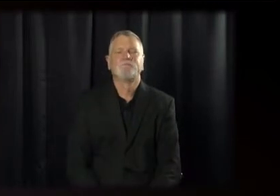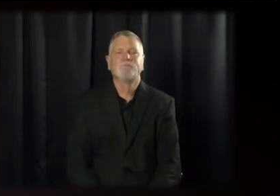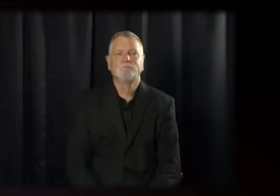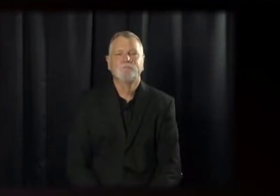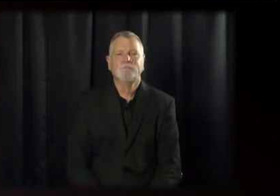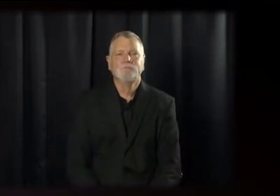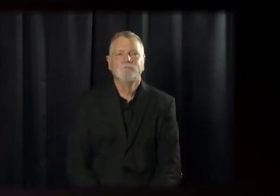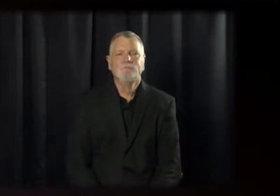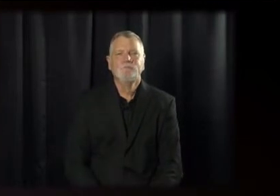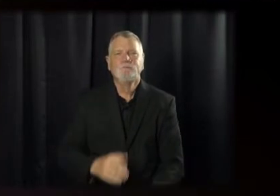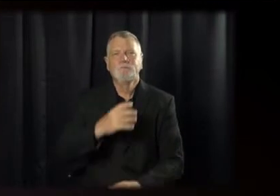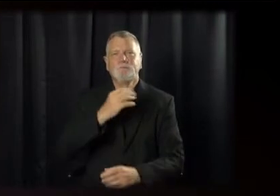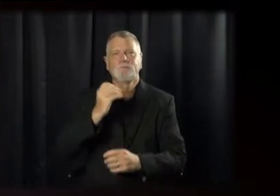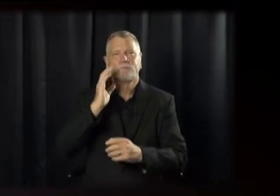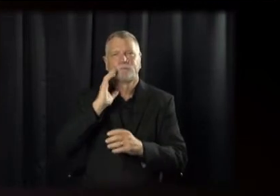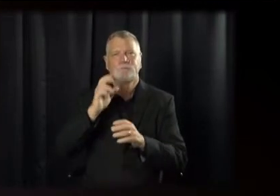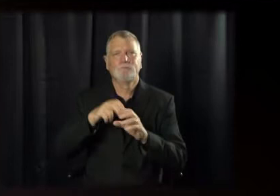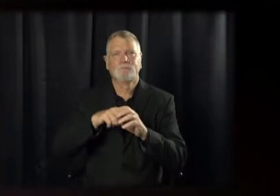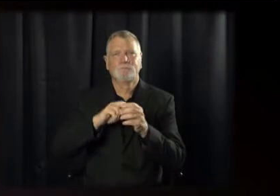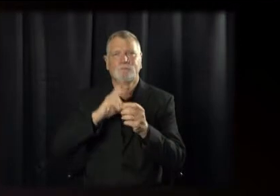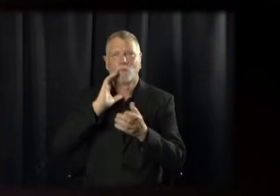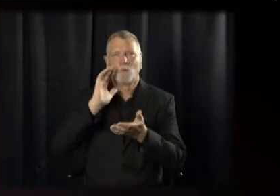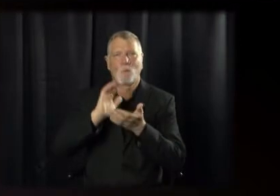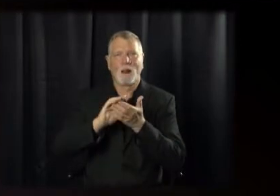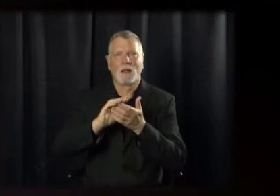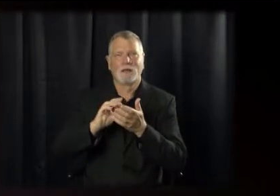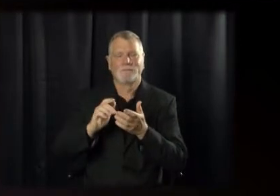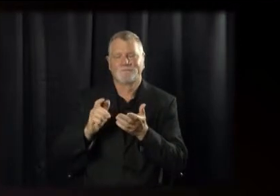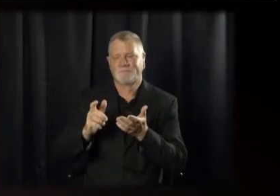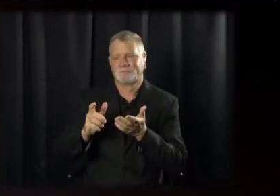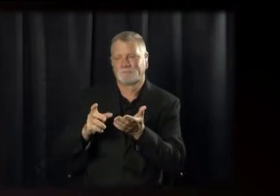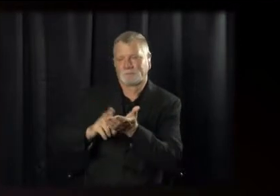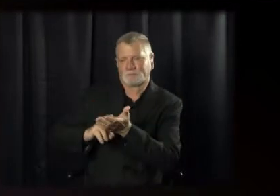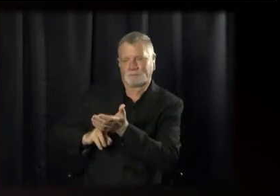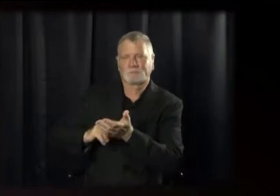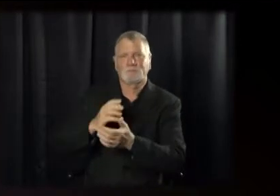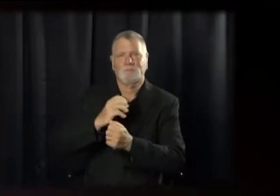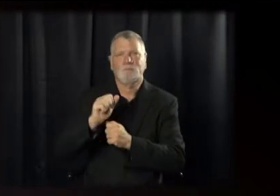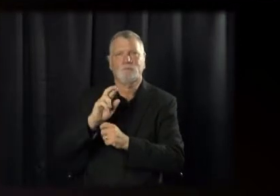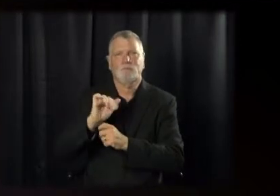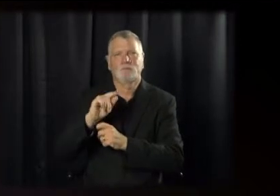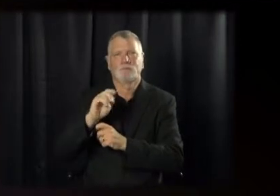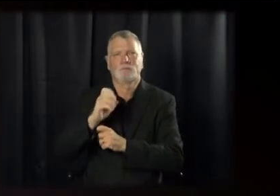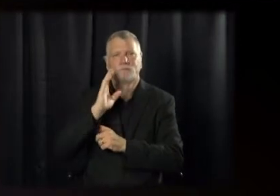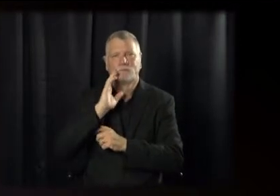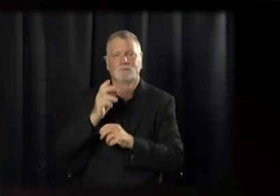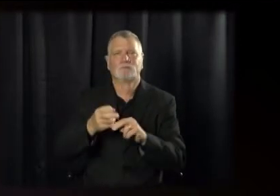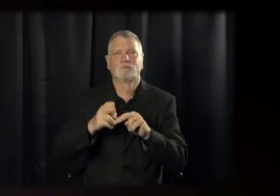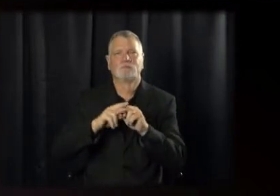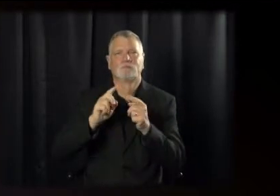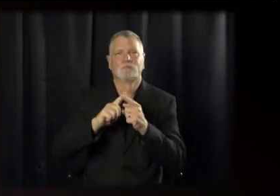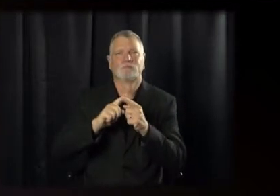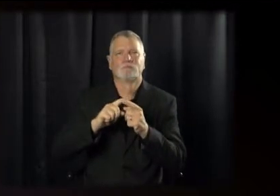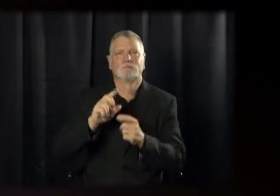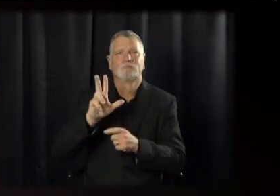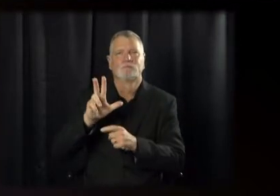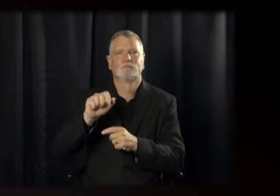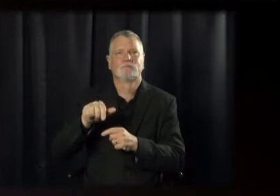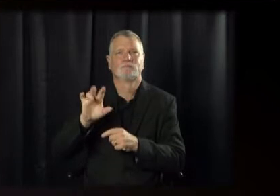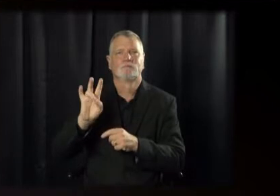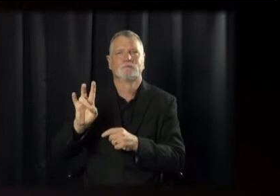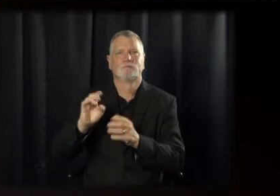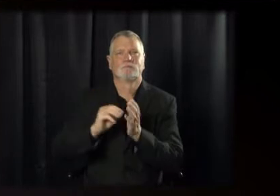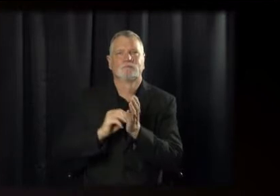Resign expired and soon-to-be expired leases with the current rate card that will add up to over